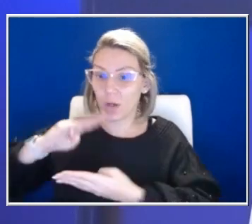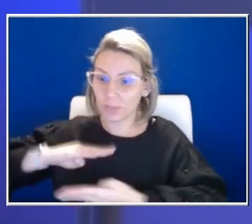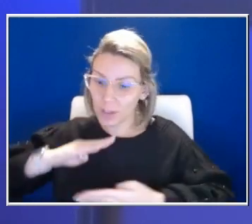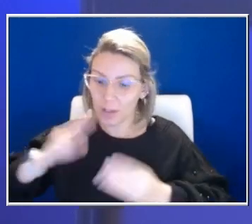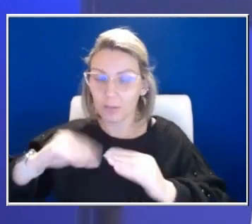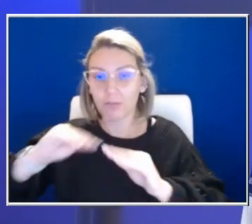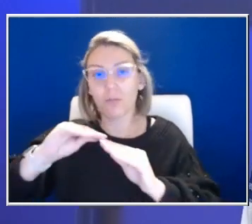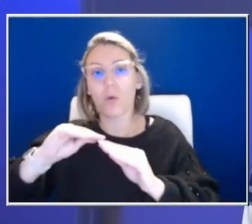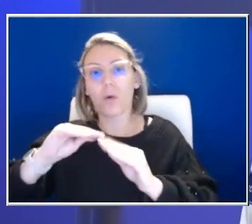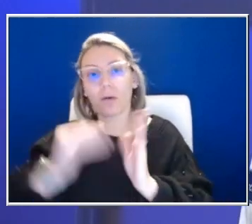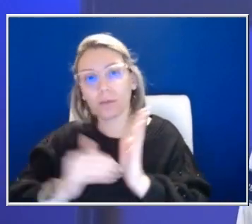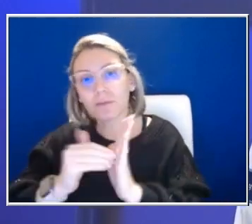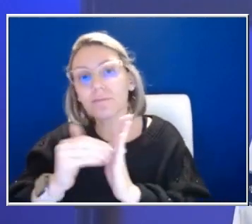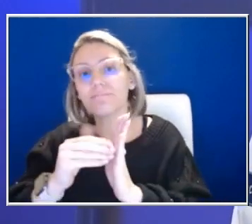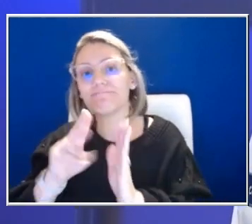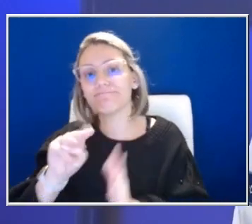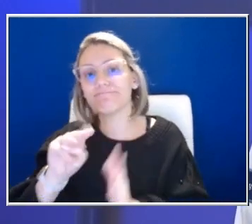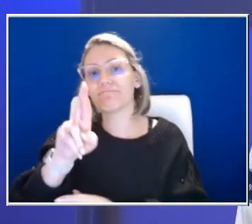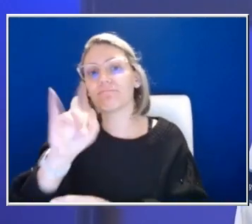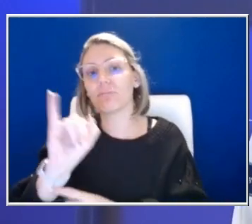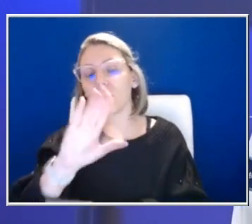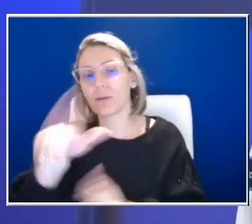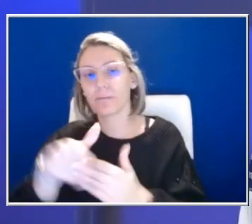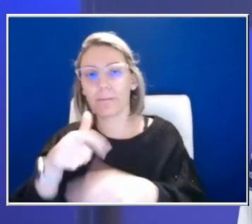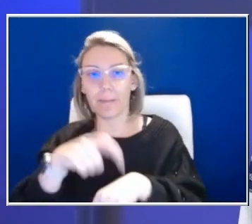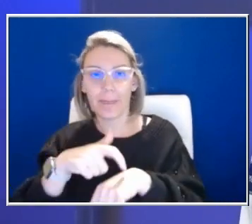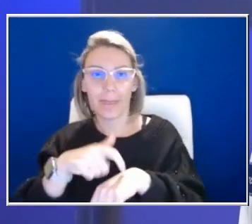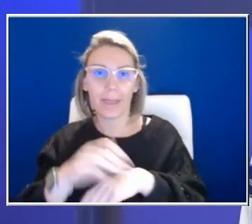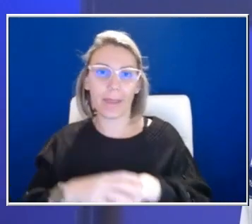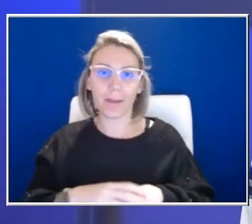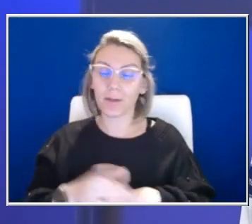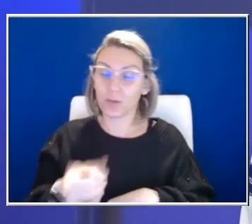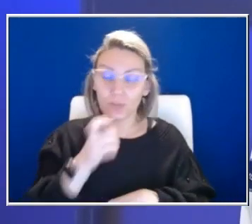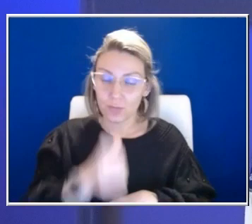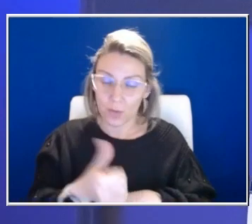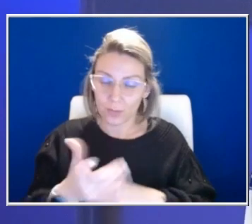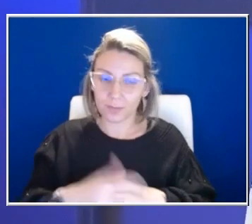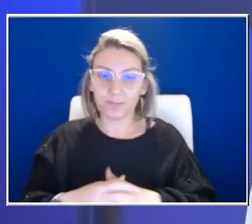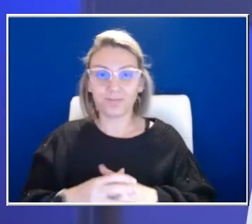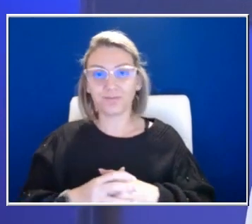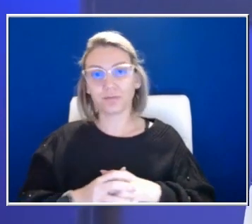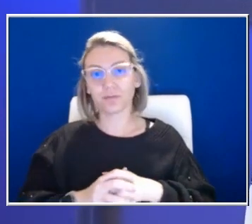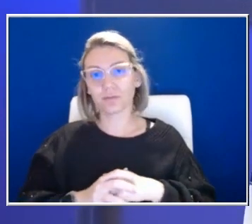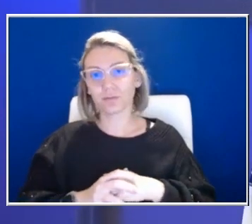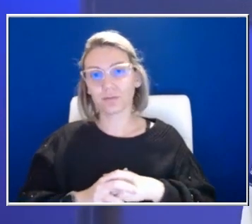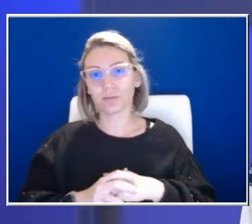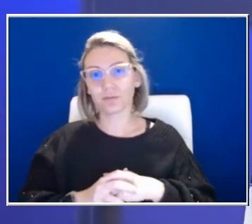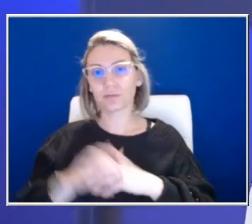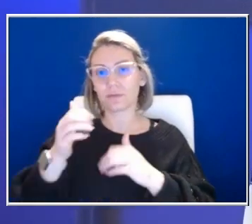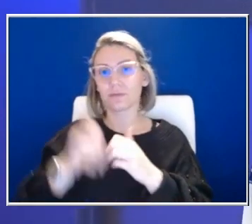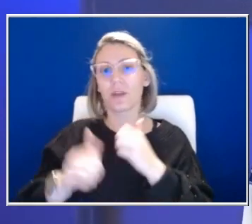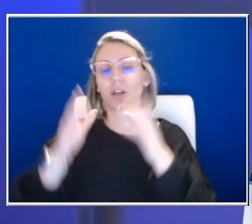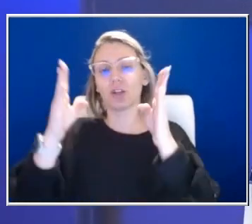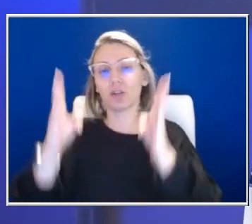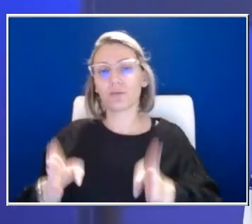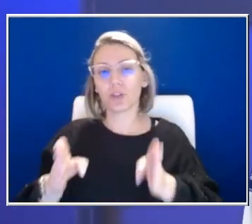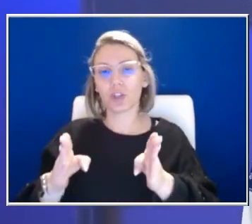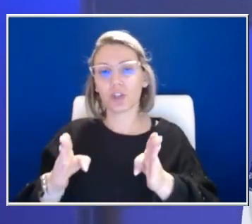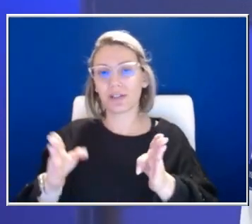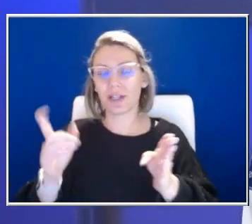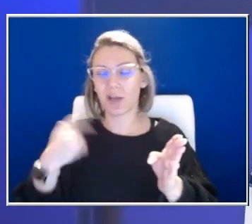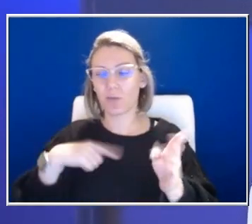need to have MRIs all the time? And you don't. We take each person and tailor it to